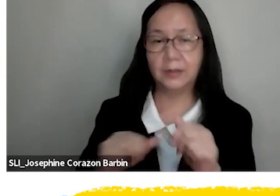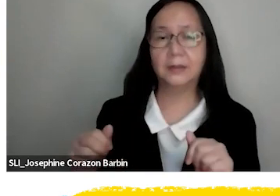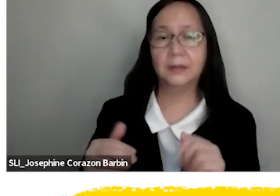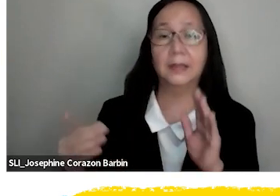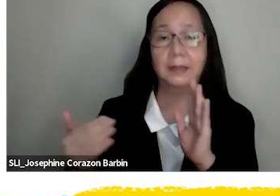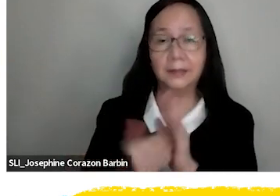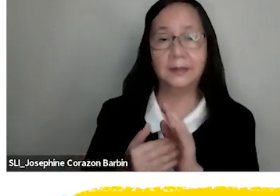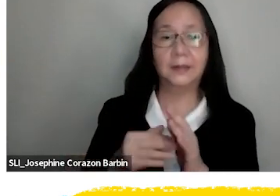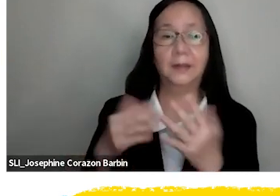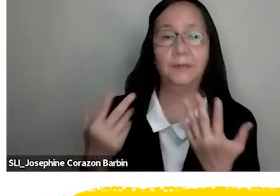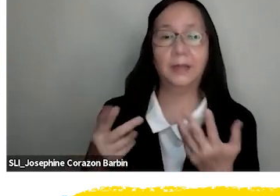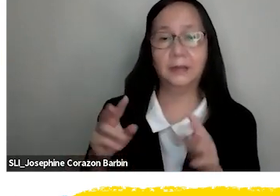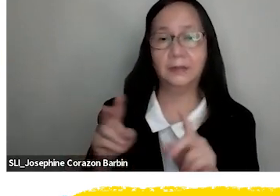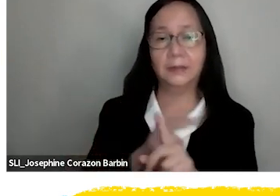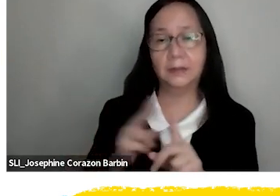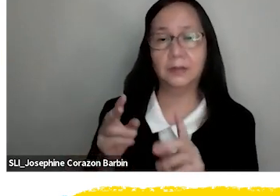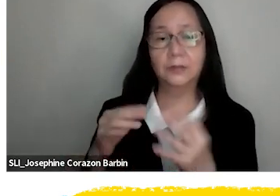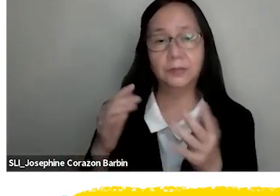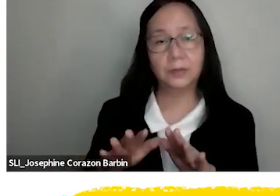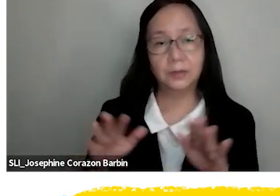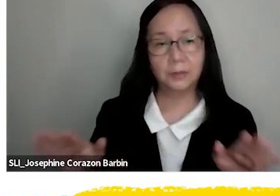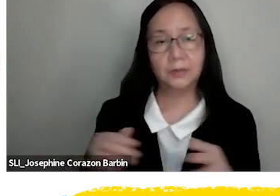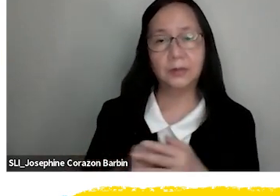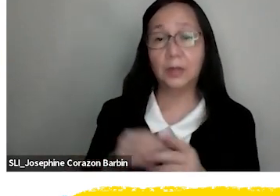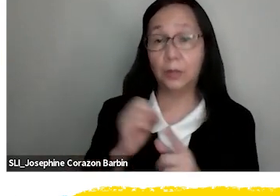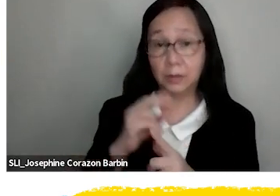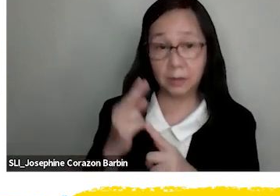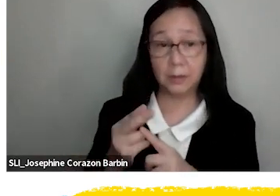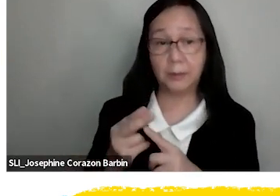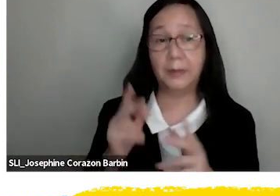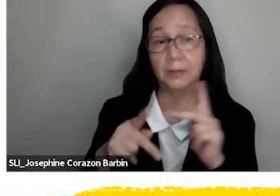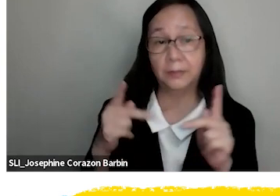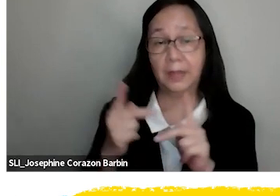This Regional Plan of Action is the